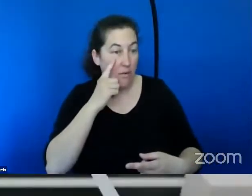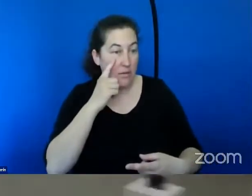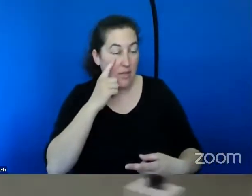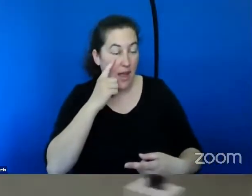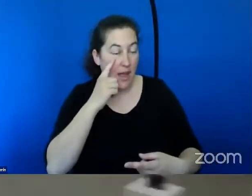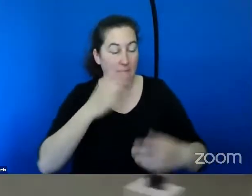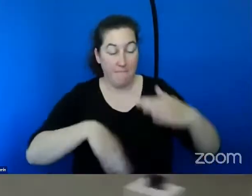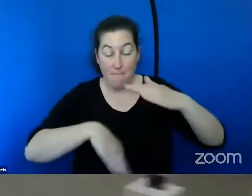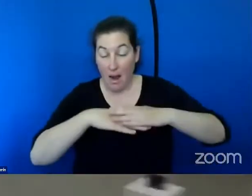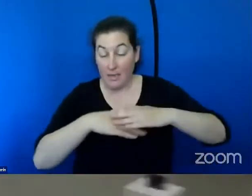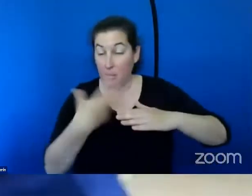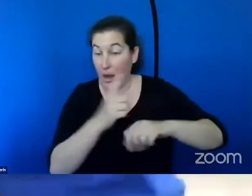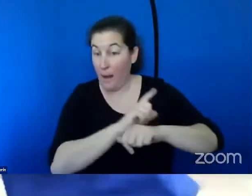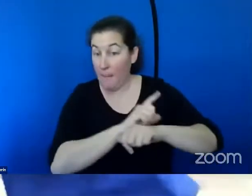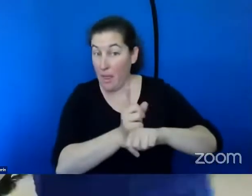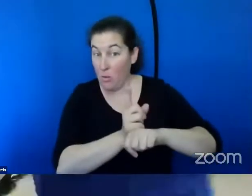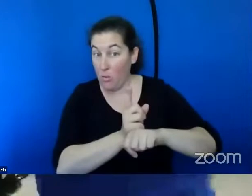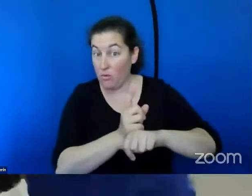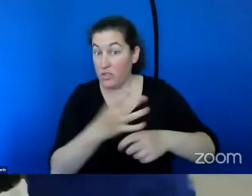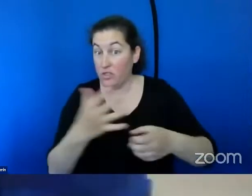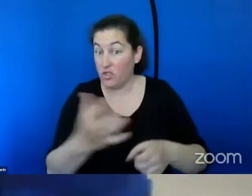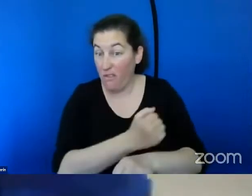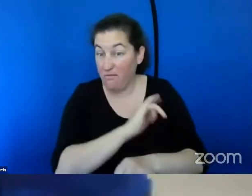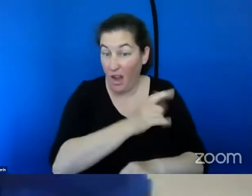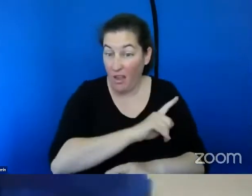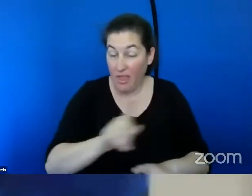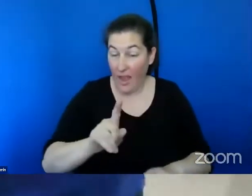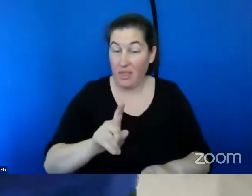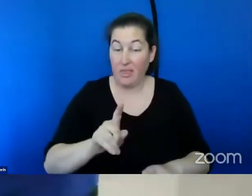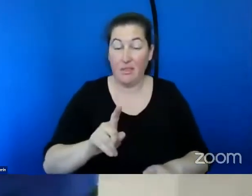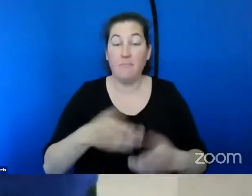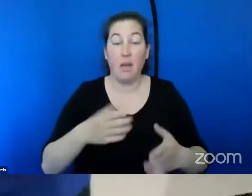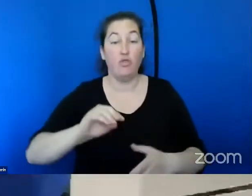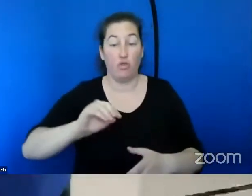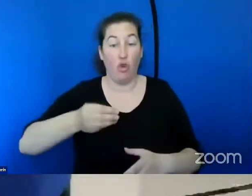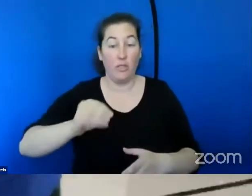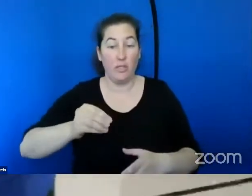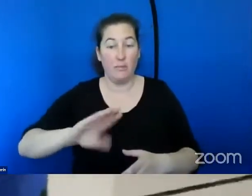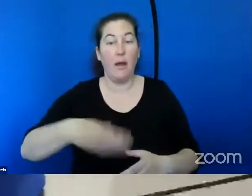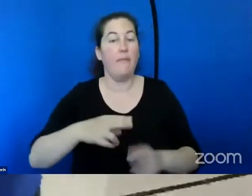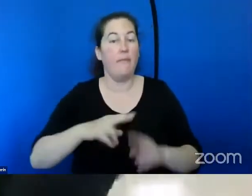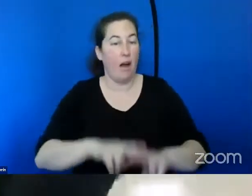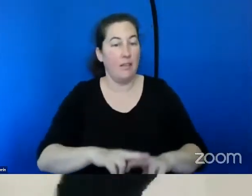Two pieces left to go, and 2 minutes 20 are on the clock.